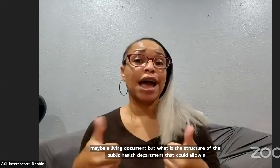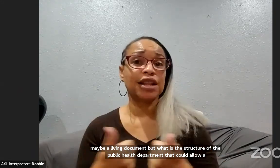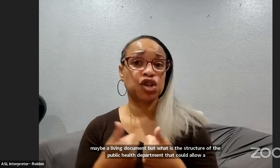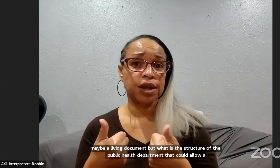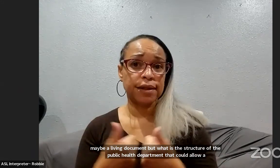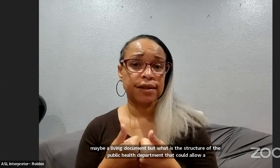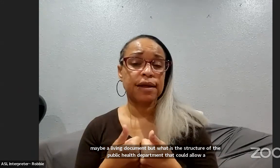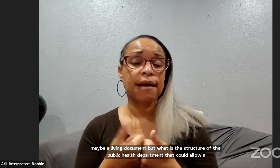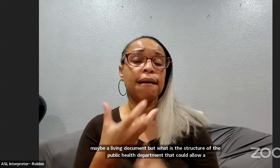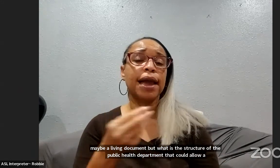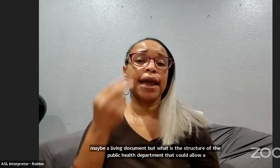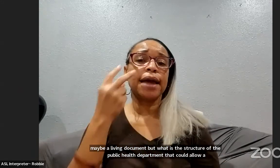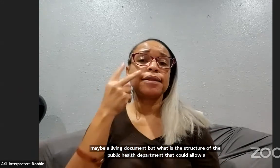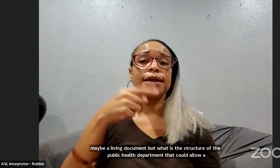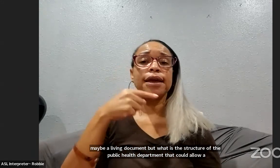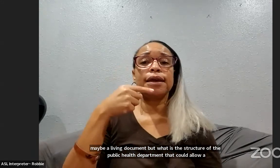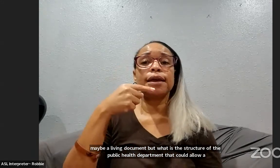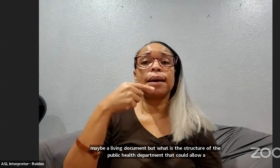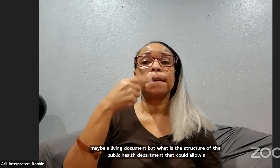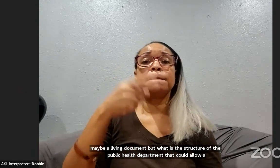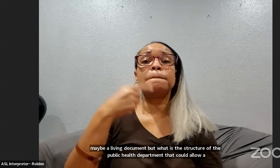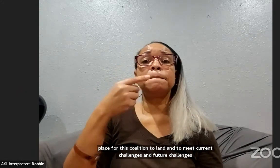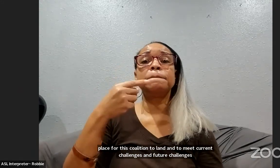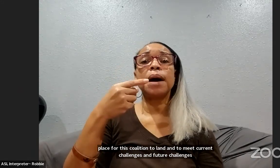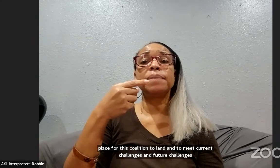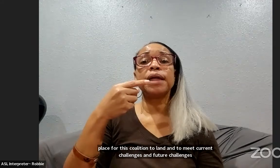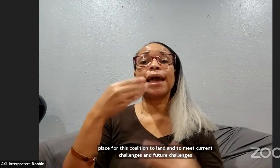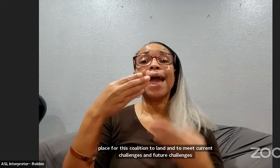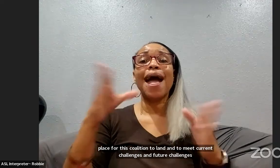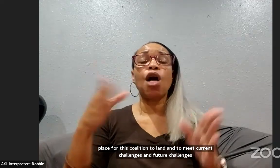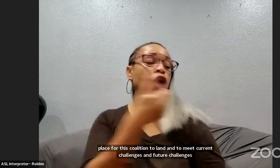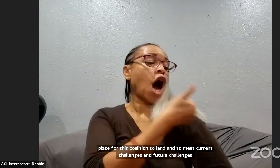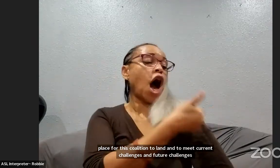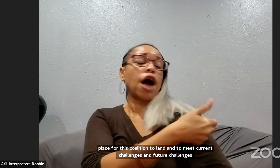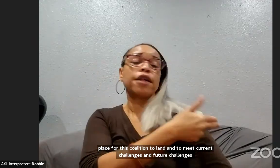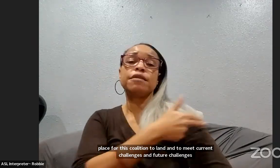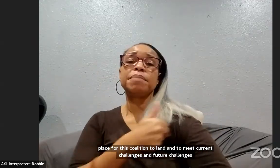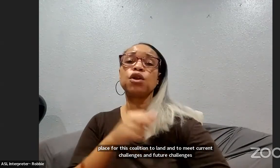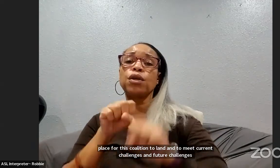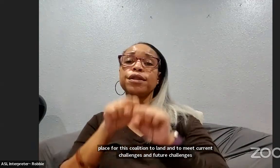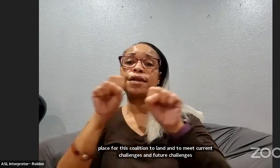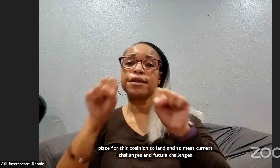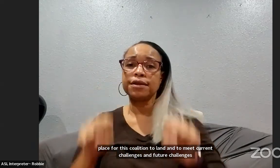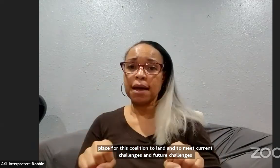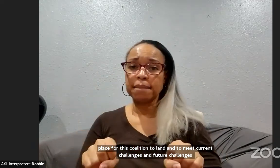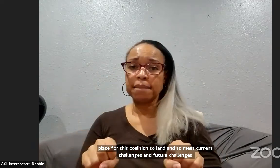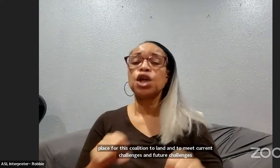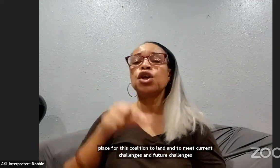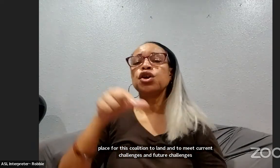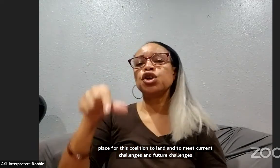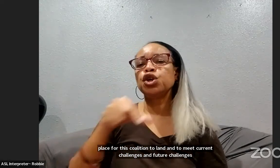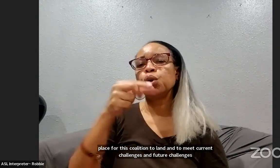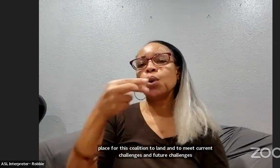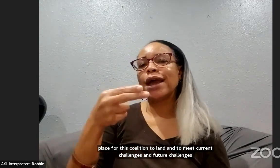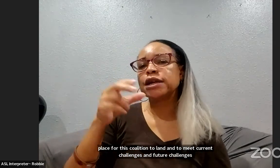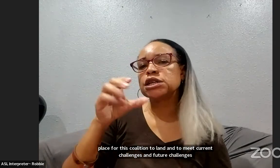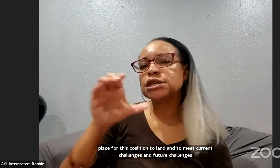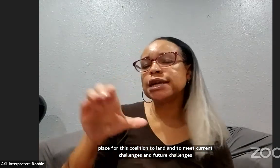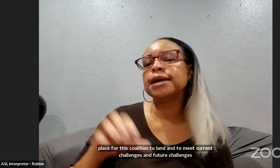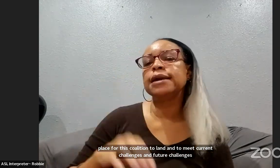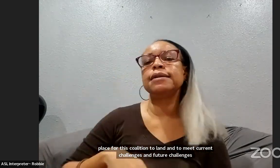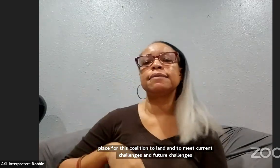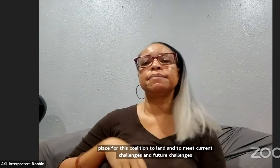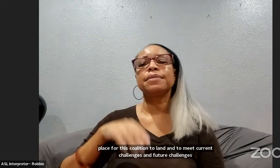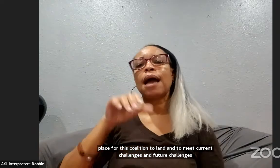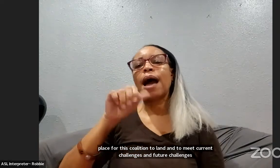see the public hospital system, Alameda Alliance and FQHCs. It would be great to see